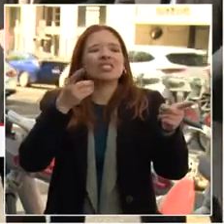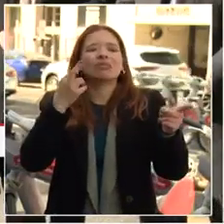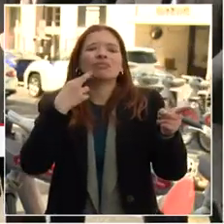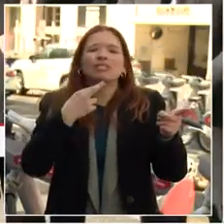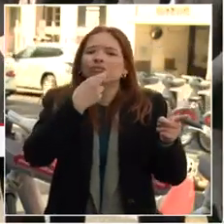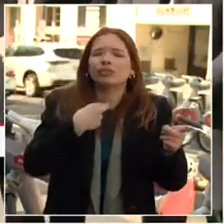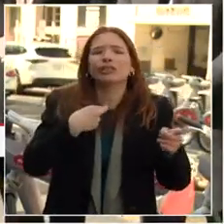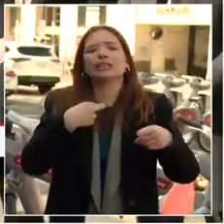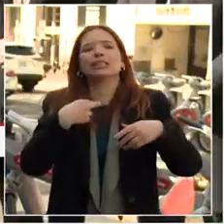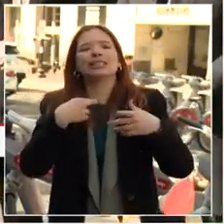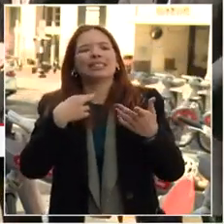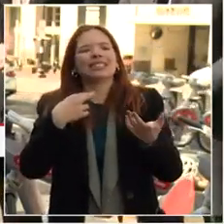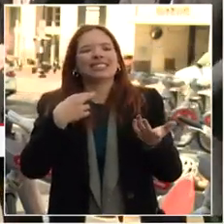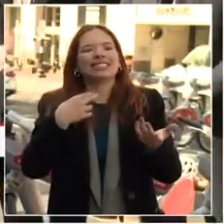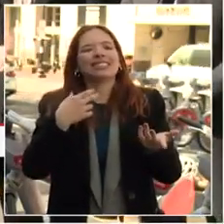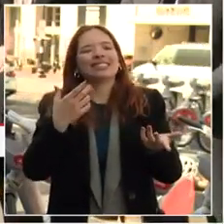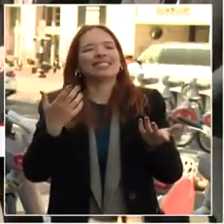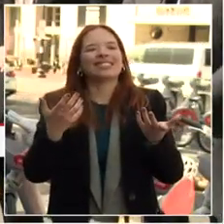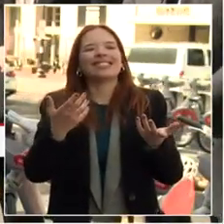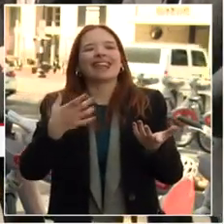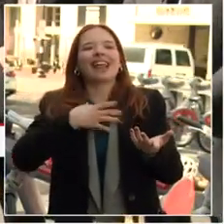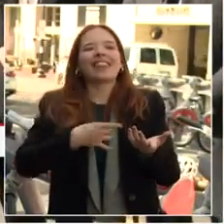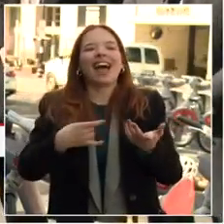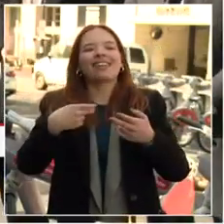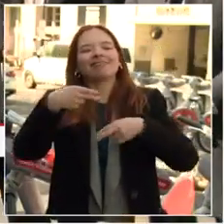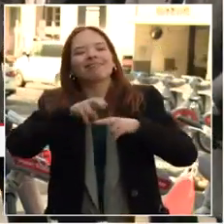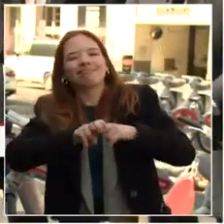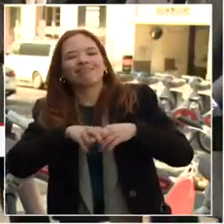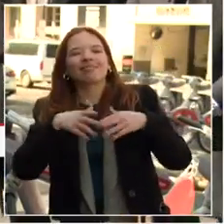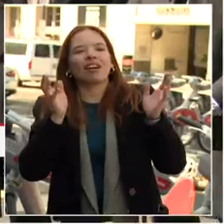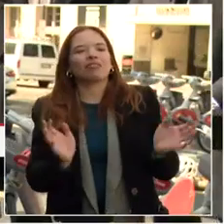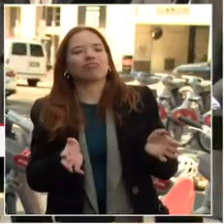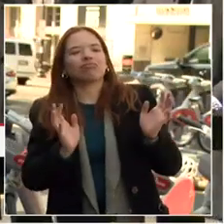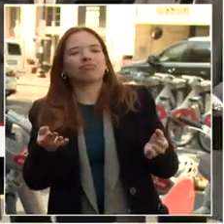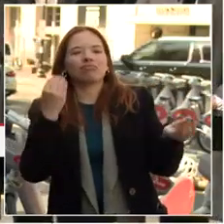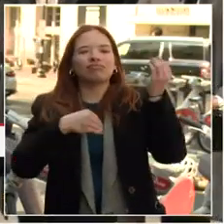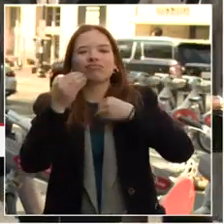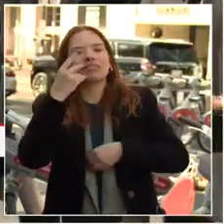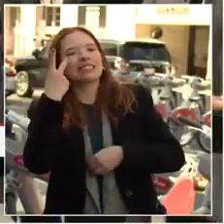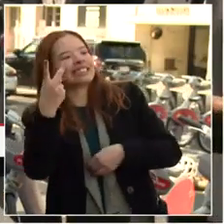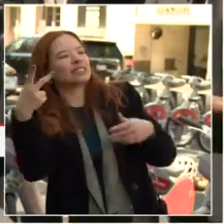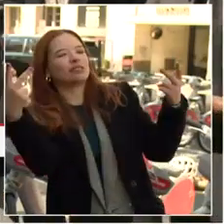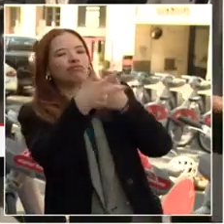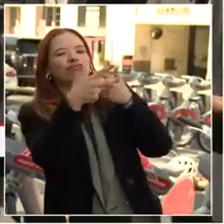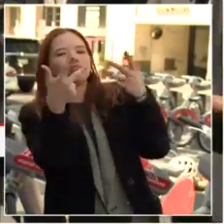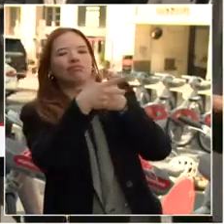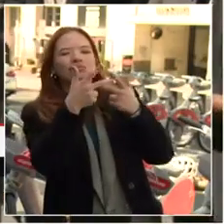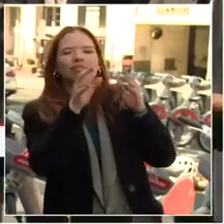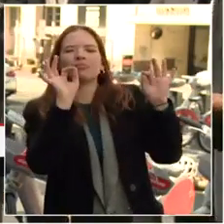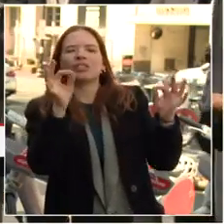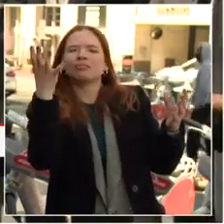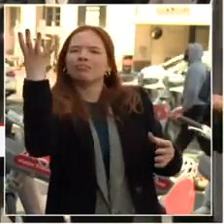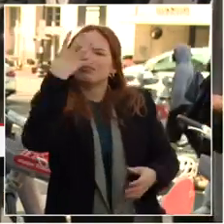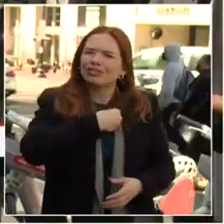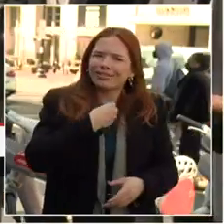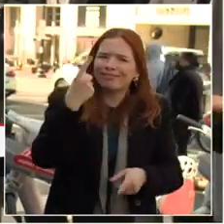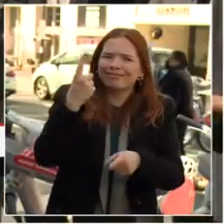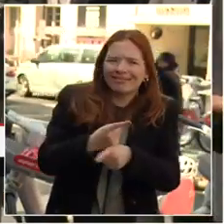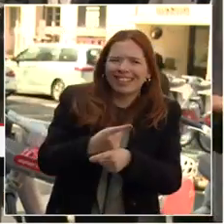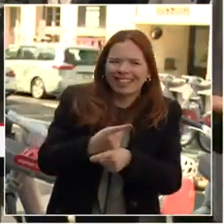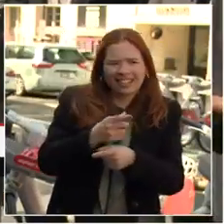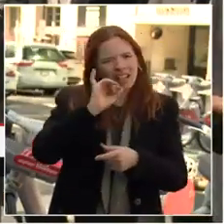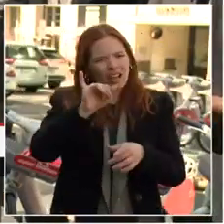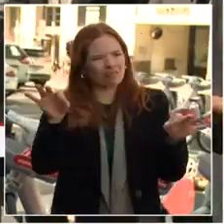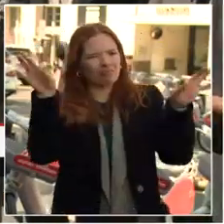the car traffic. So it was really a great way to find that, support our streeteries, and also make sure we have these types of protected bike lanes. But we know